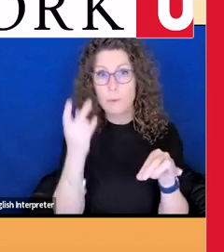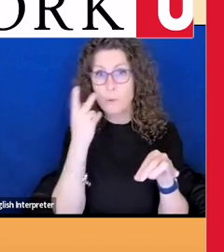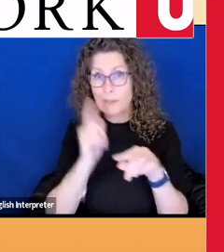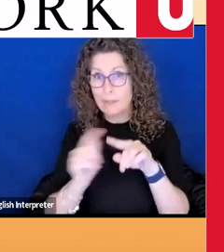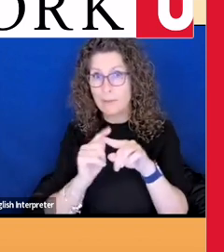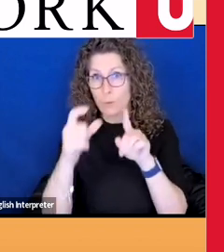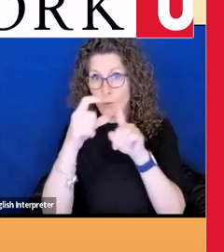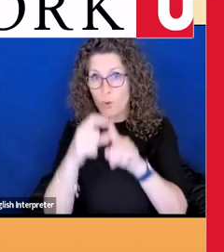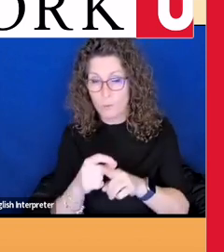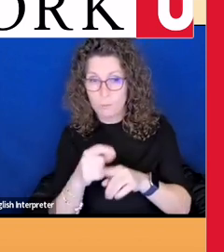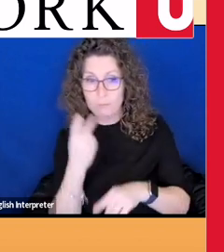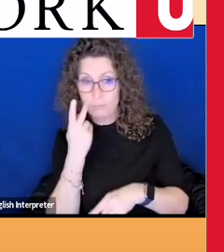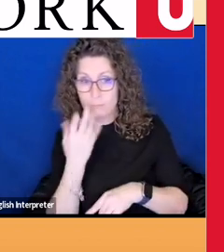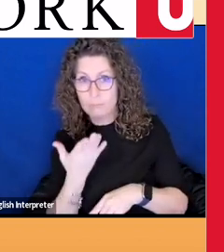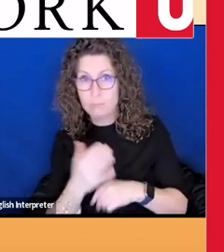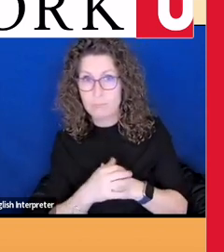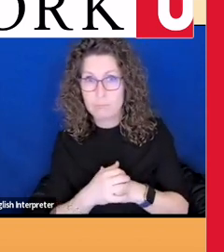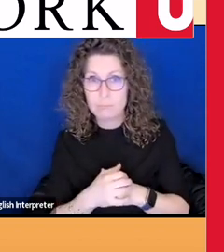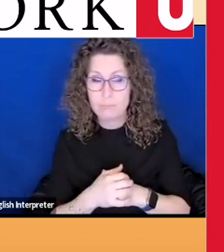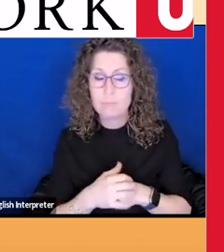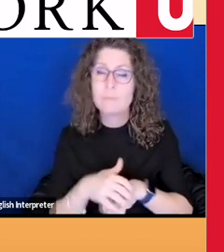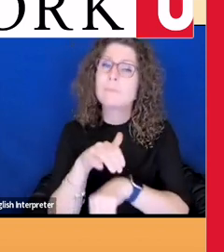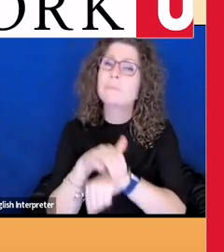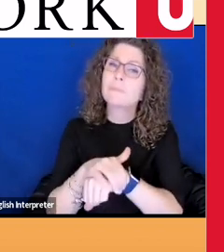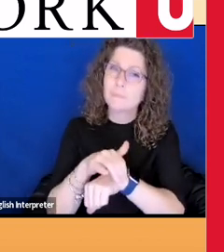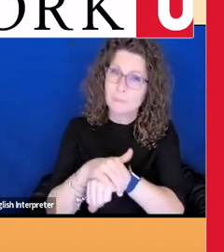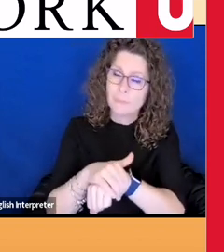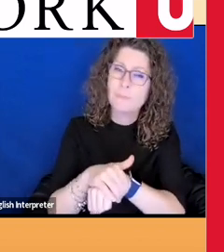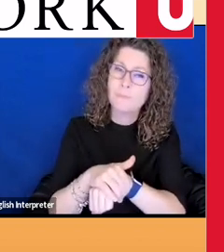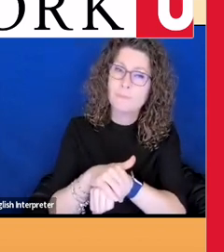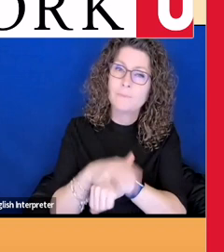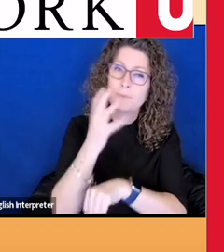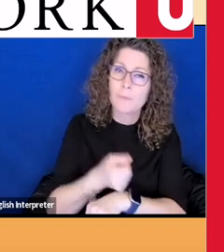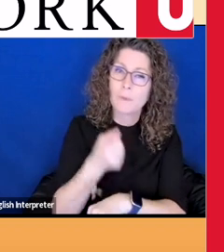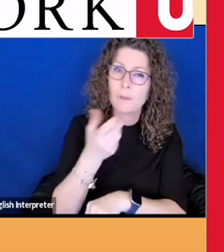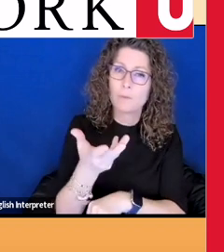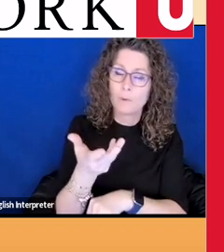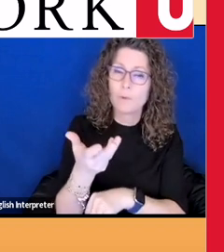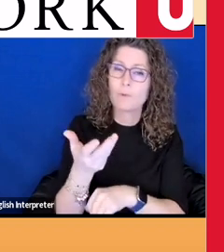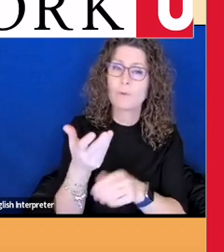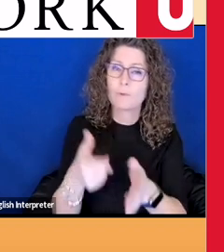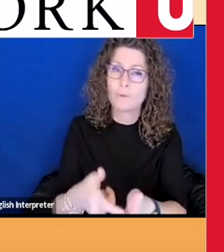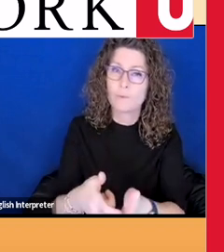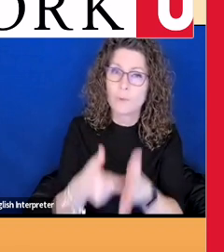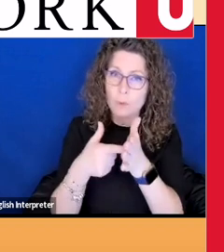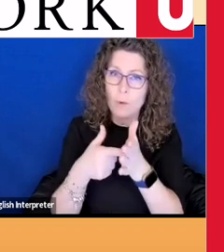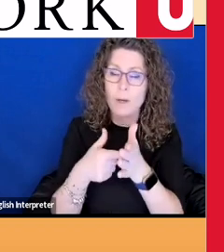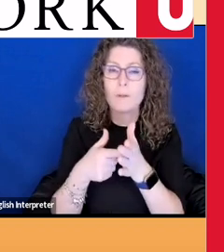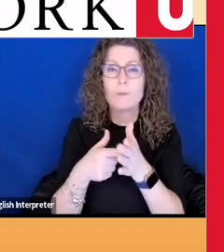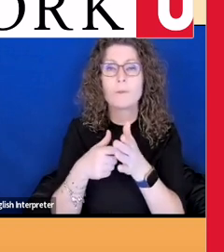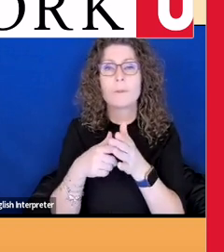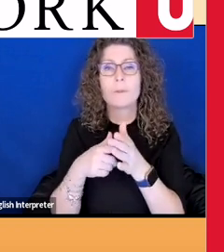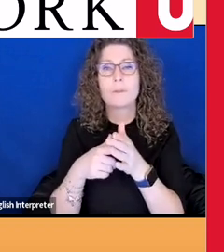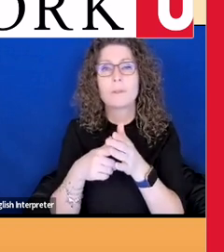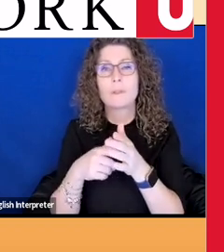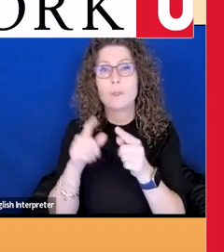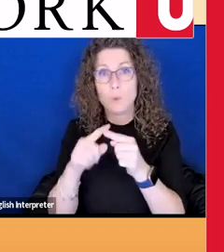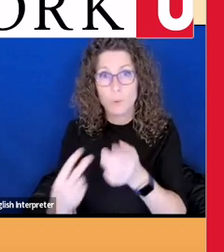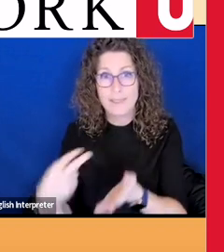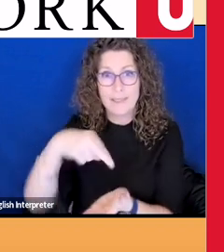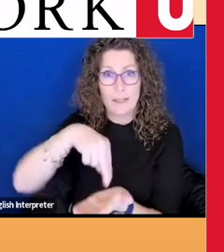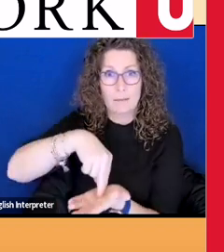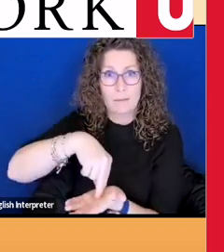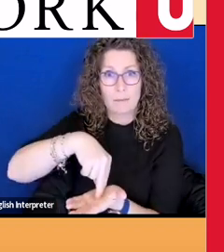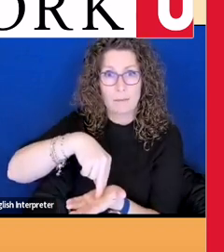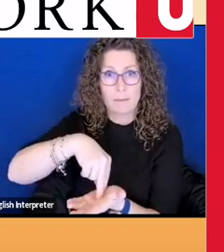solidarizo, in English, the expression requires an active and reflexive verb, to stand.